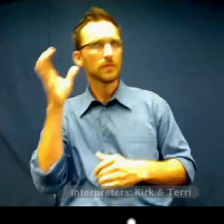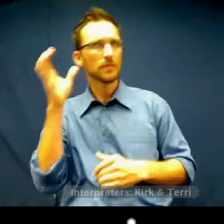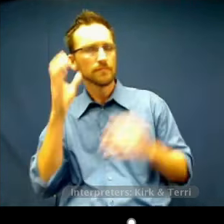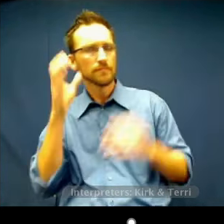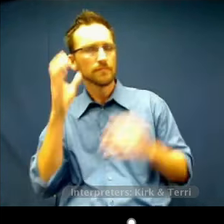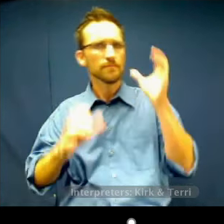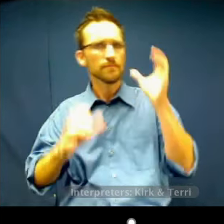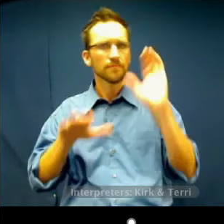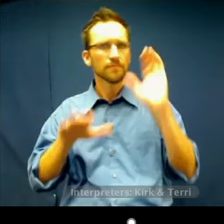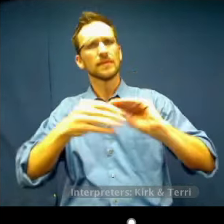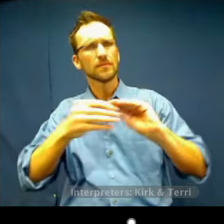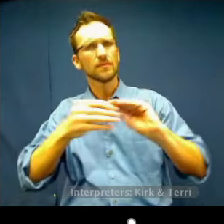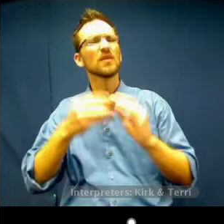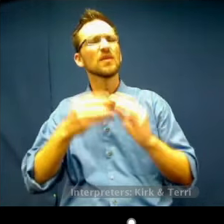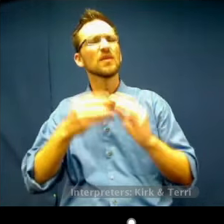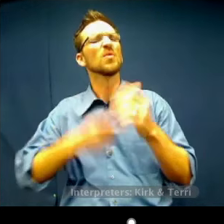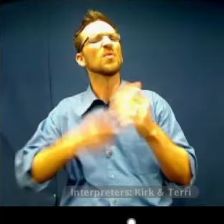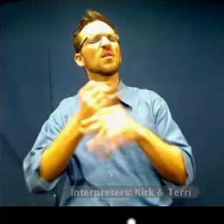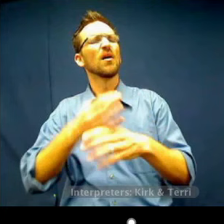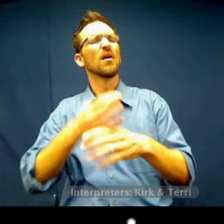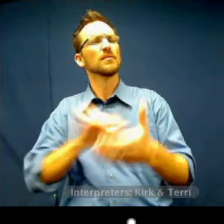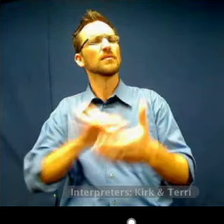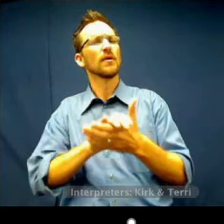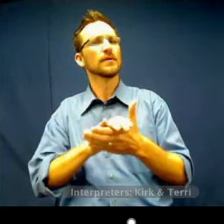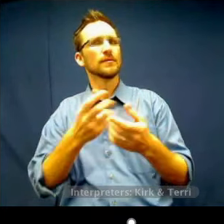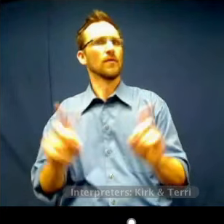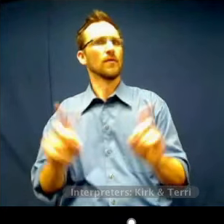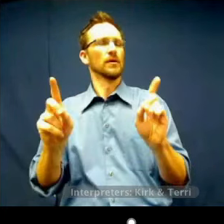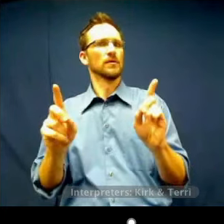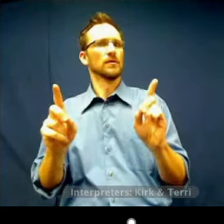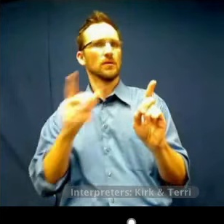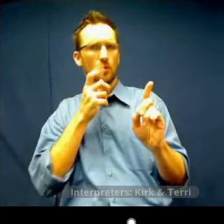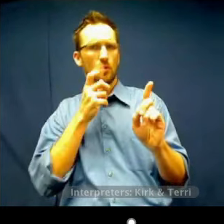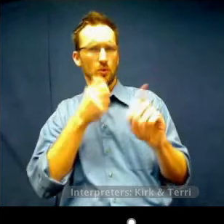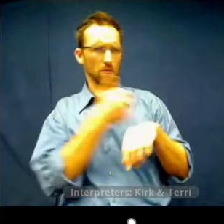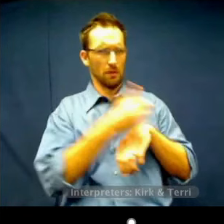marriage is being dissolved. And then they make a decision.